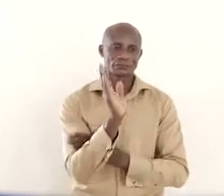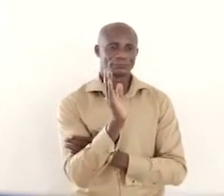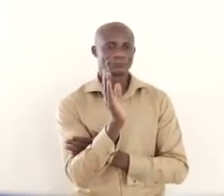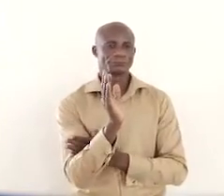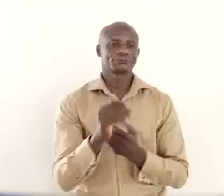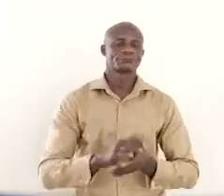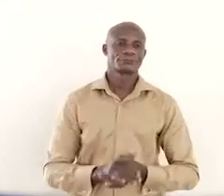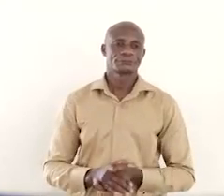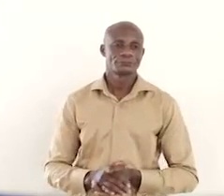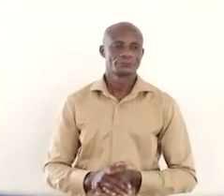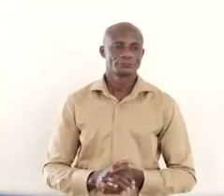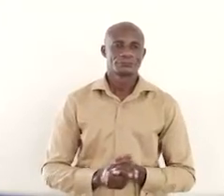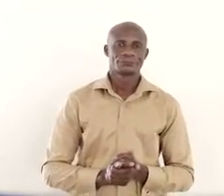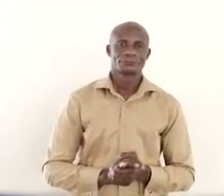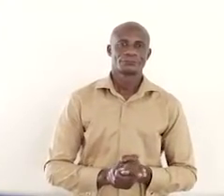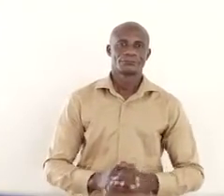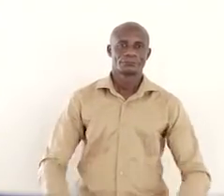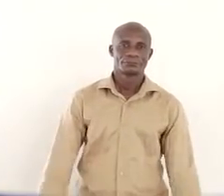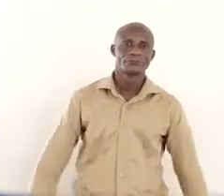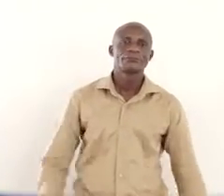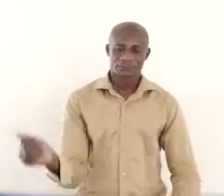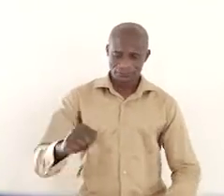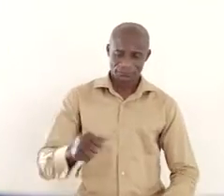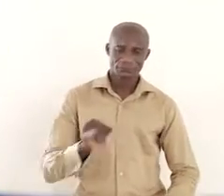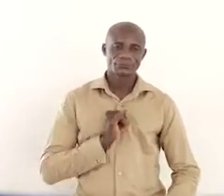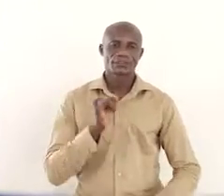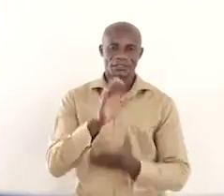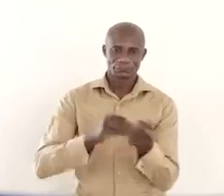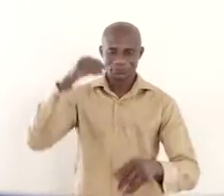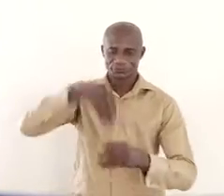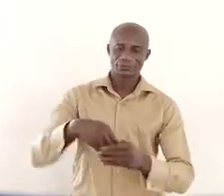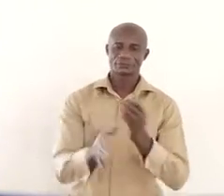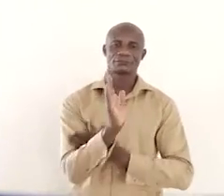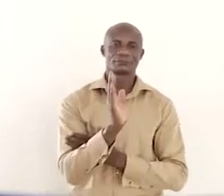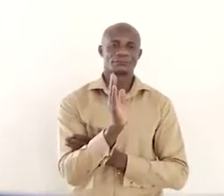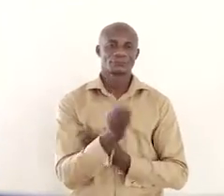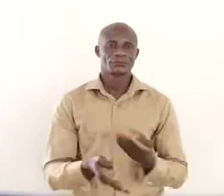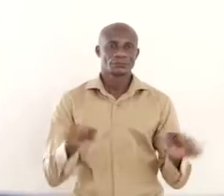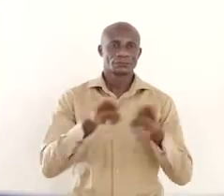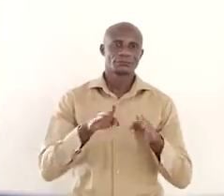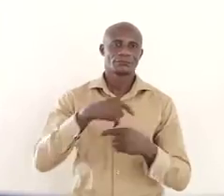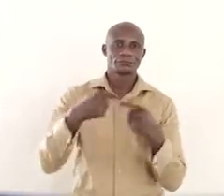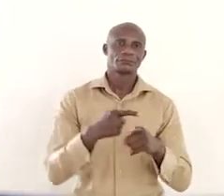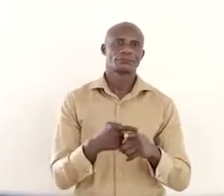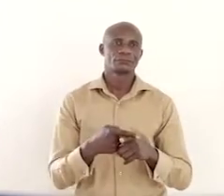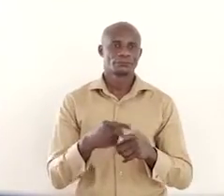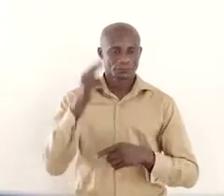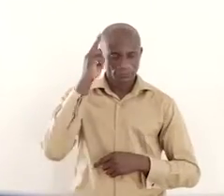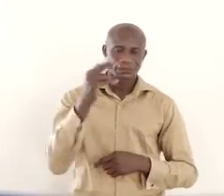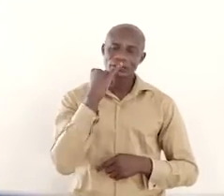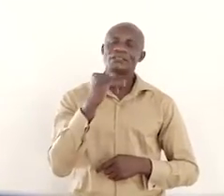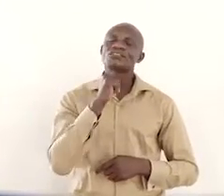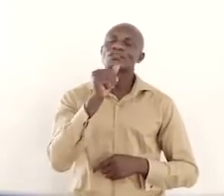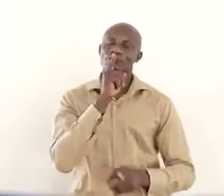even when He is silent. Yes, I believe in God even when